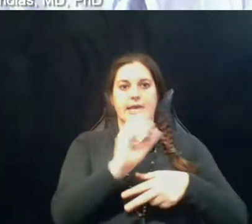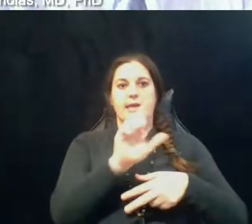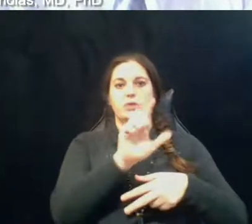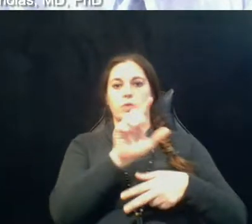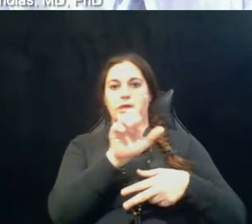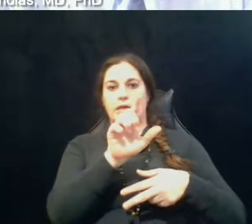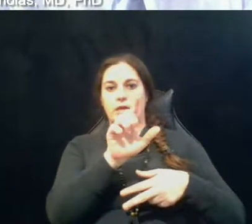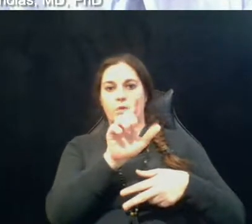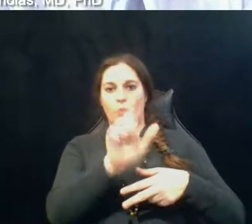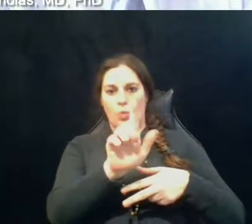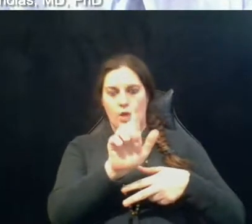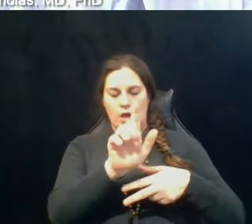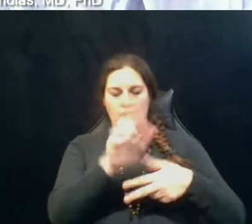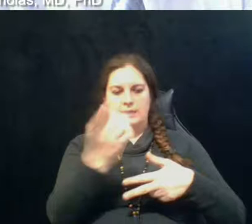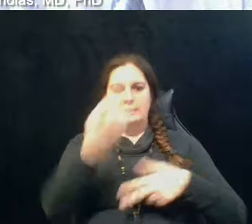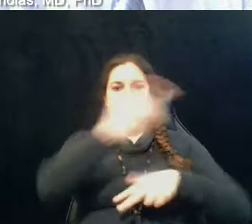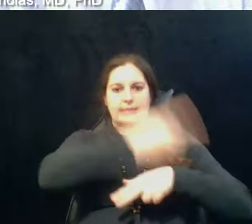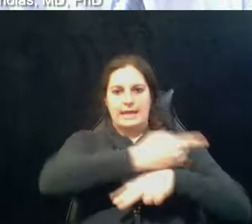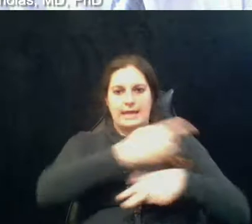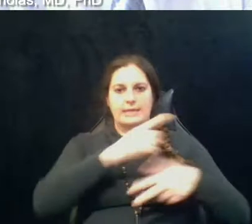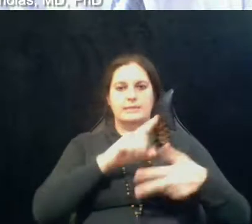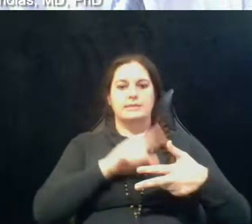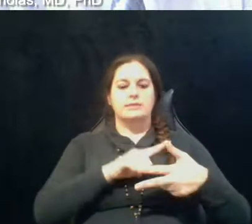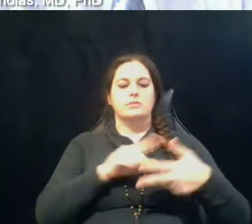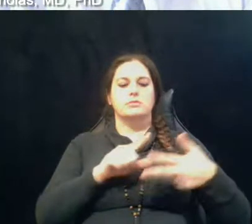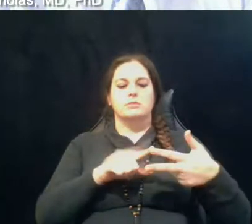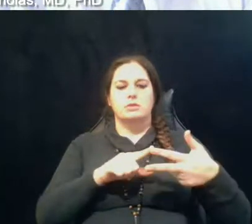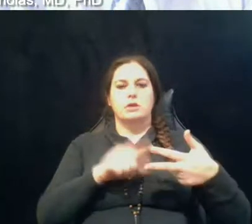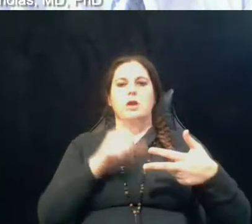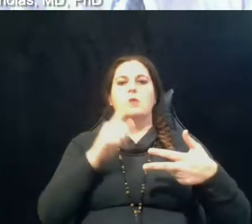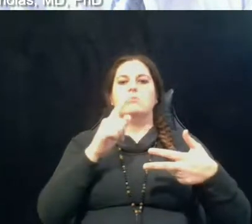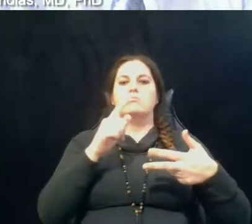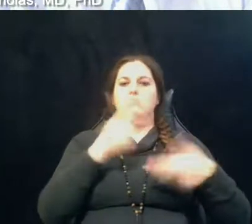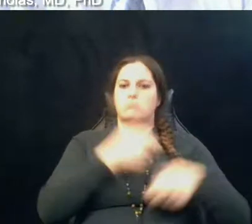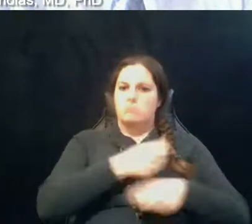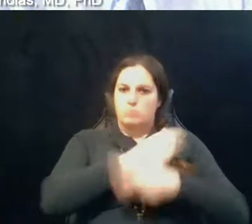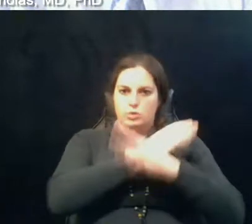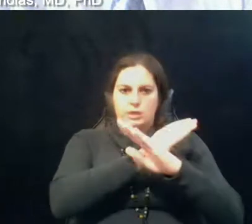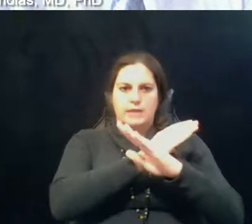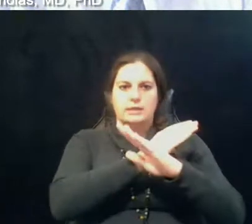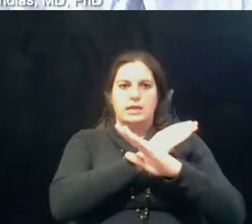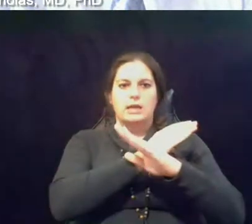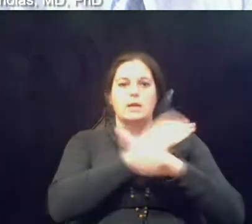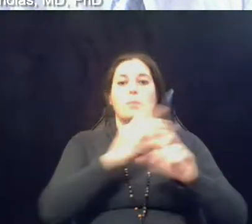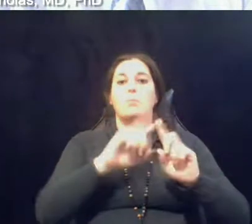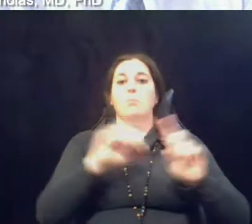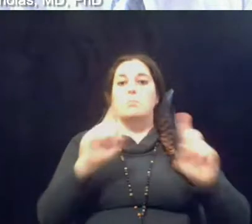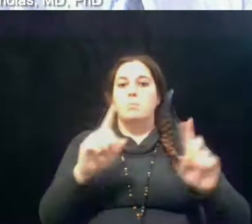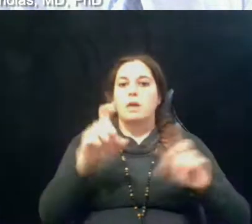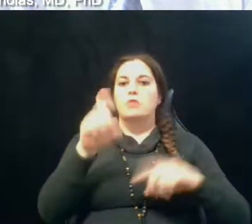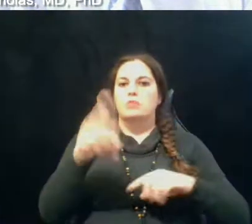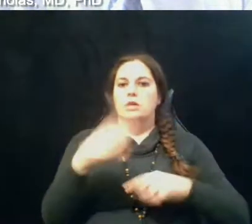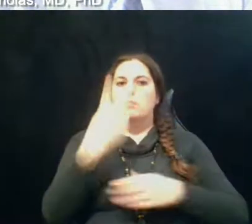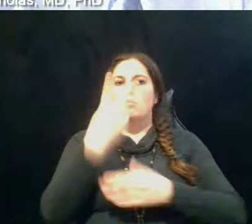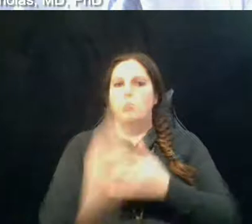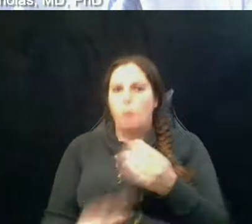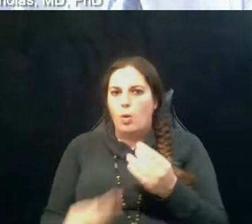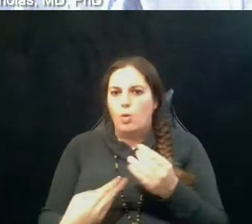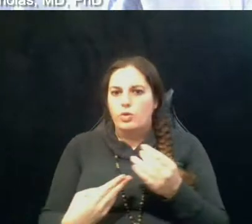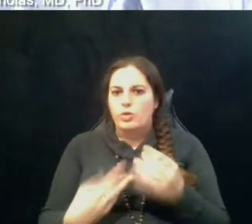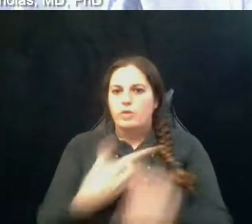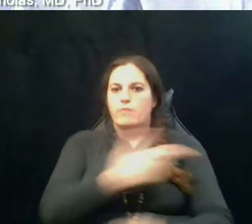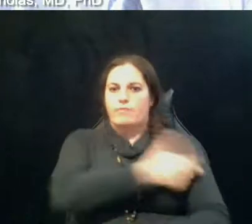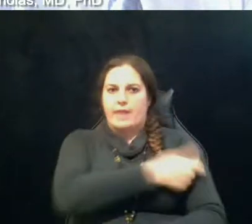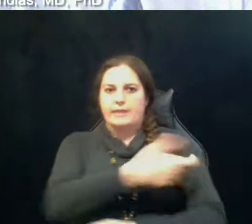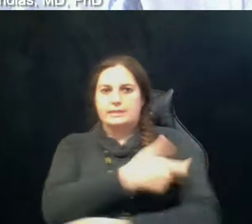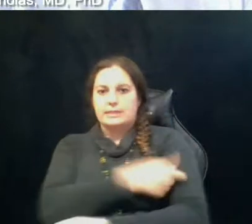you're considered 14 days after that completely protected. And then for the J&J vaccine, remember, that's just the one dose, which is